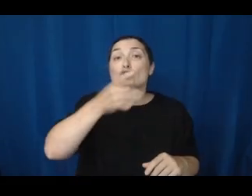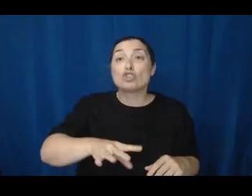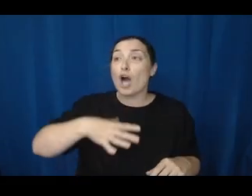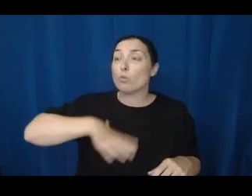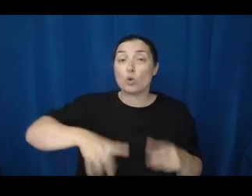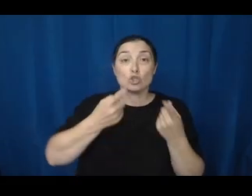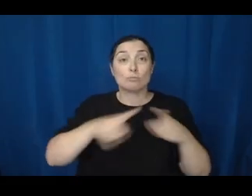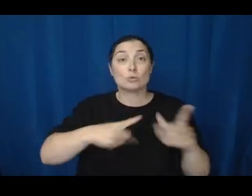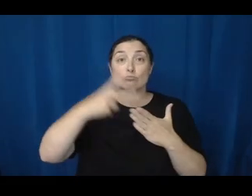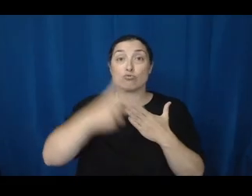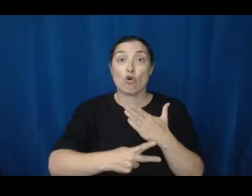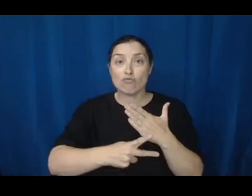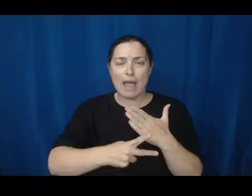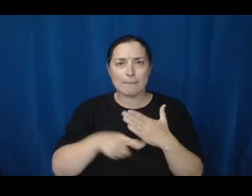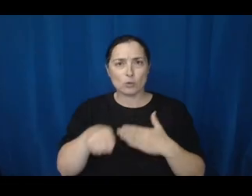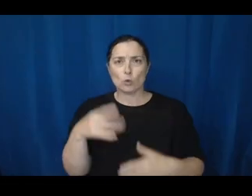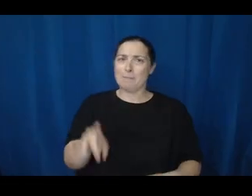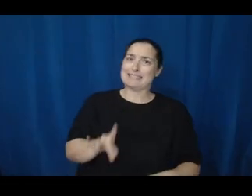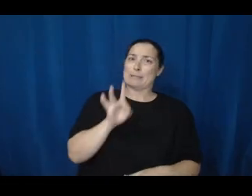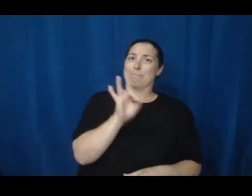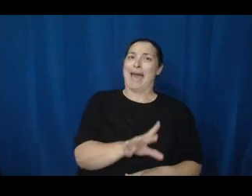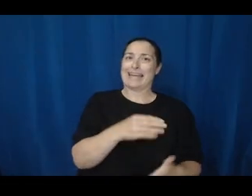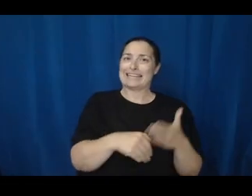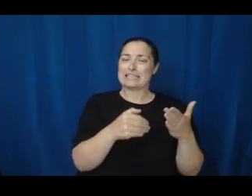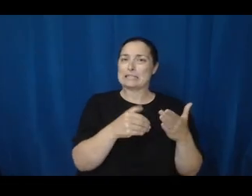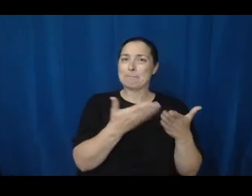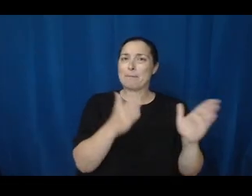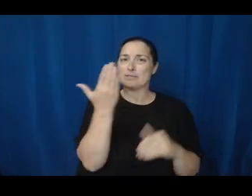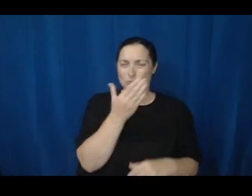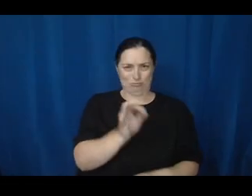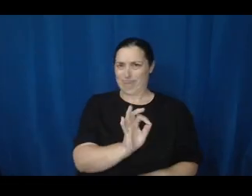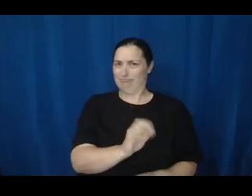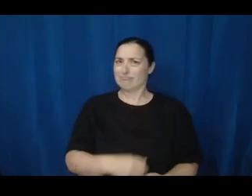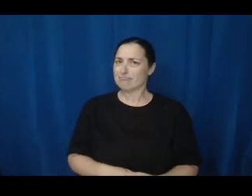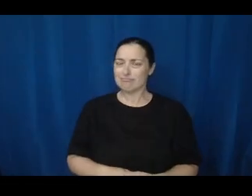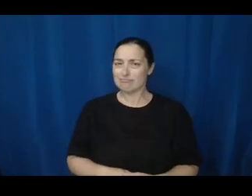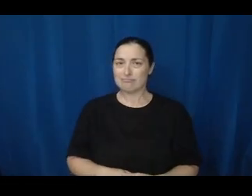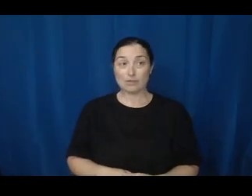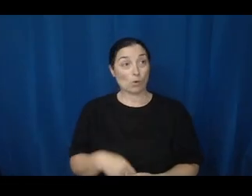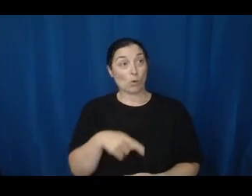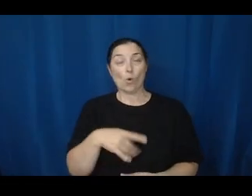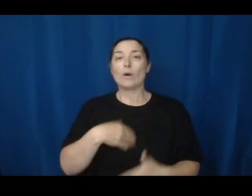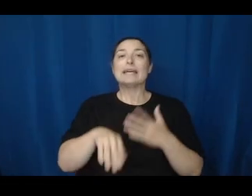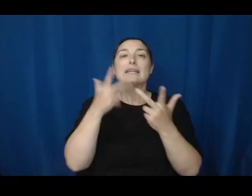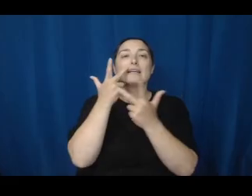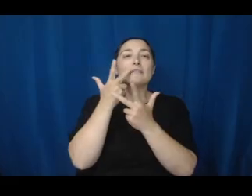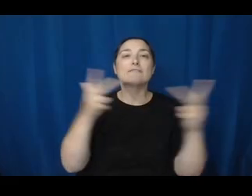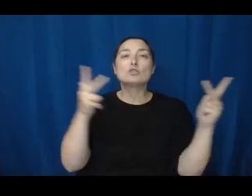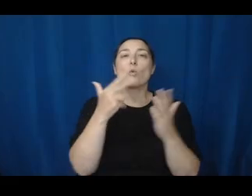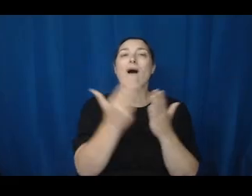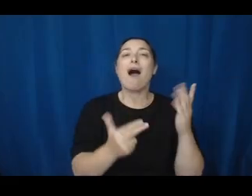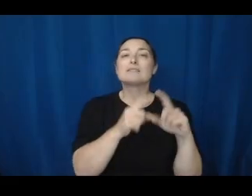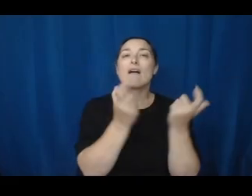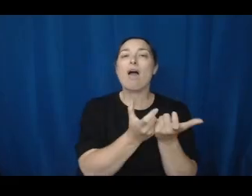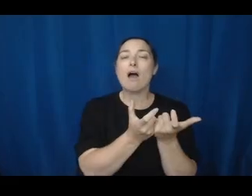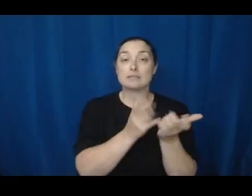program in a school, you don't need to pay for that in a public school. Or if he wants to have materials in a visual arts classes, the parents